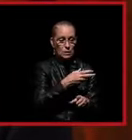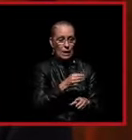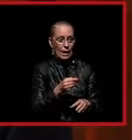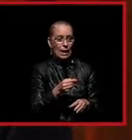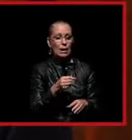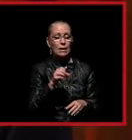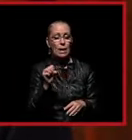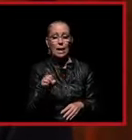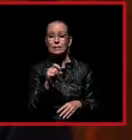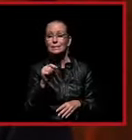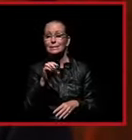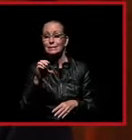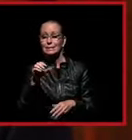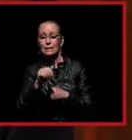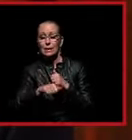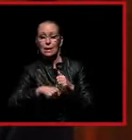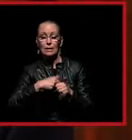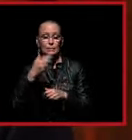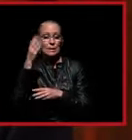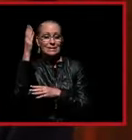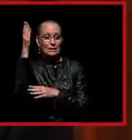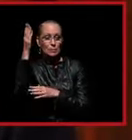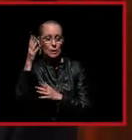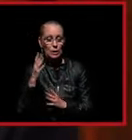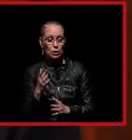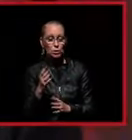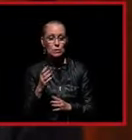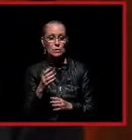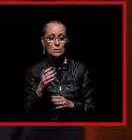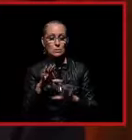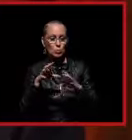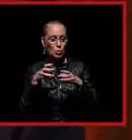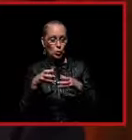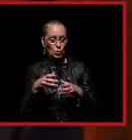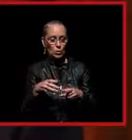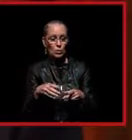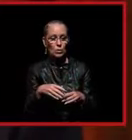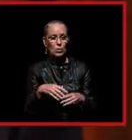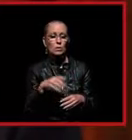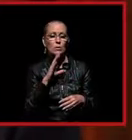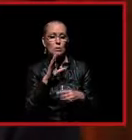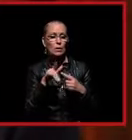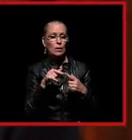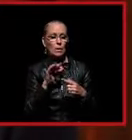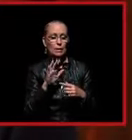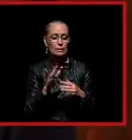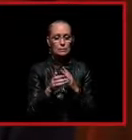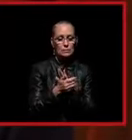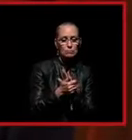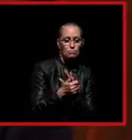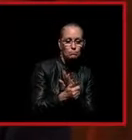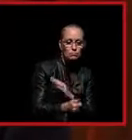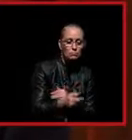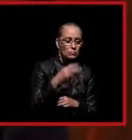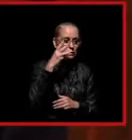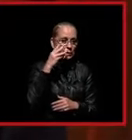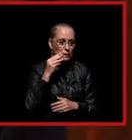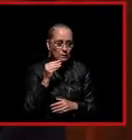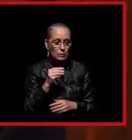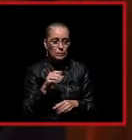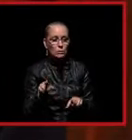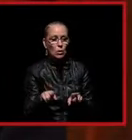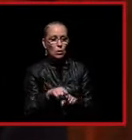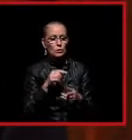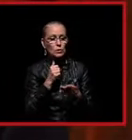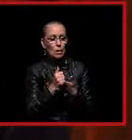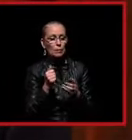Association Speakers Bureau, sharing his experience in entrepreneurship, leadership, and development, and job placement skills with